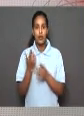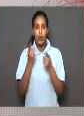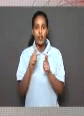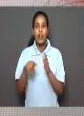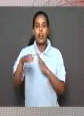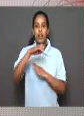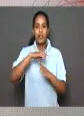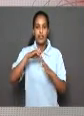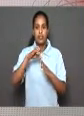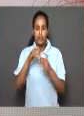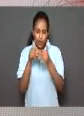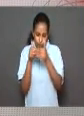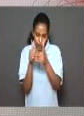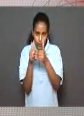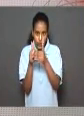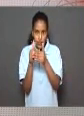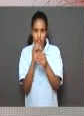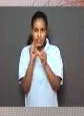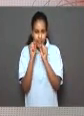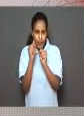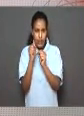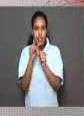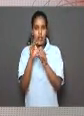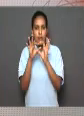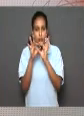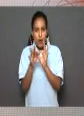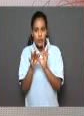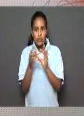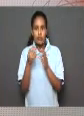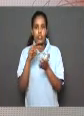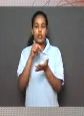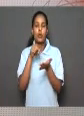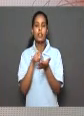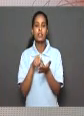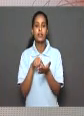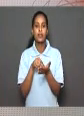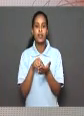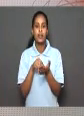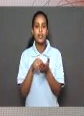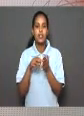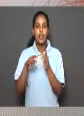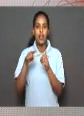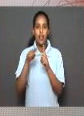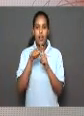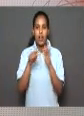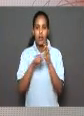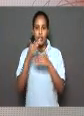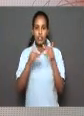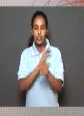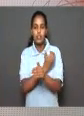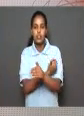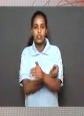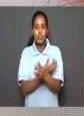Thus, when electrons are closer and strongly bound to the nucleus, the